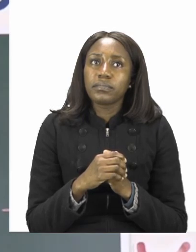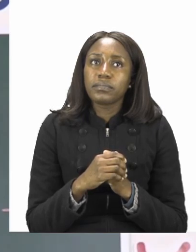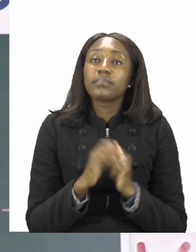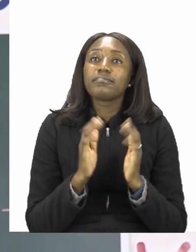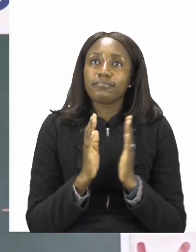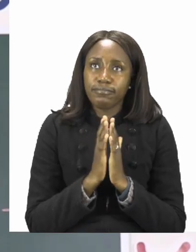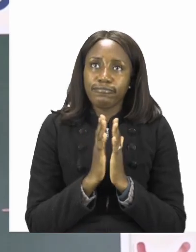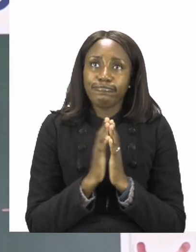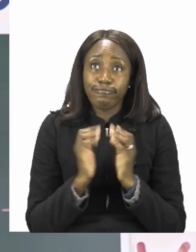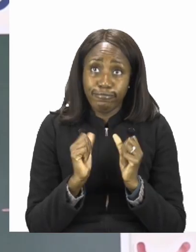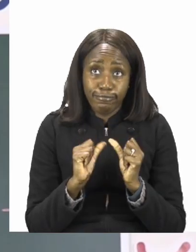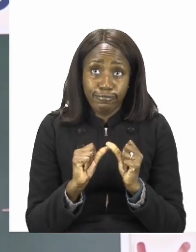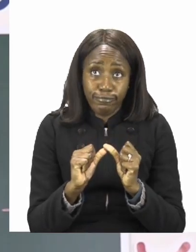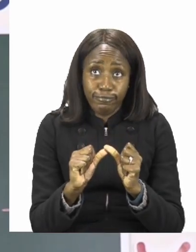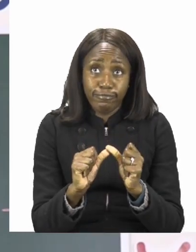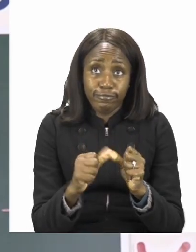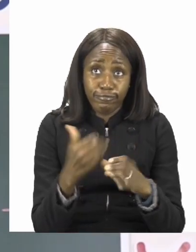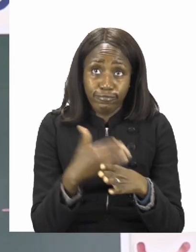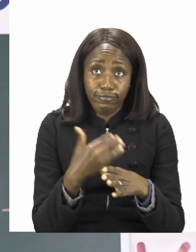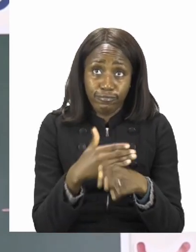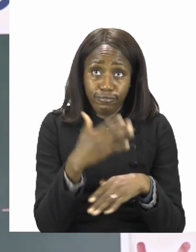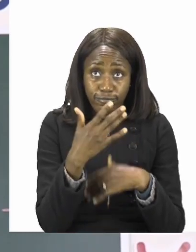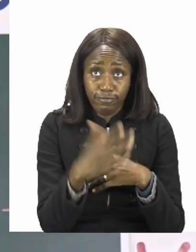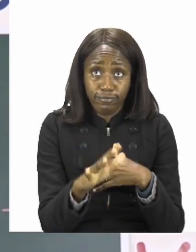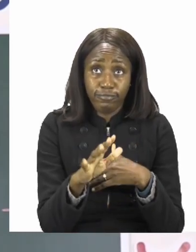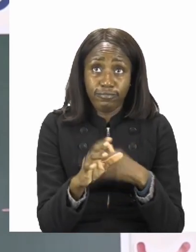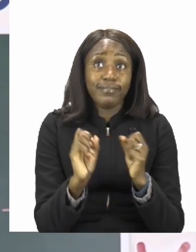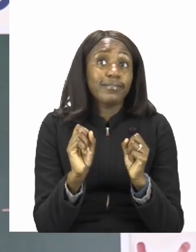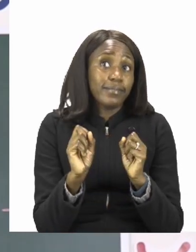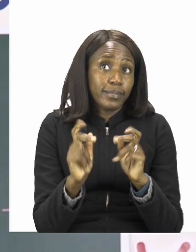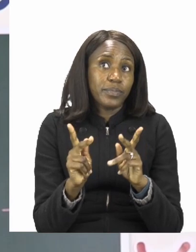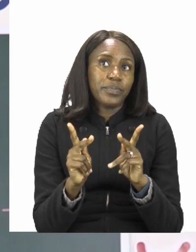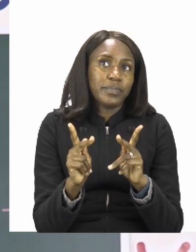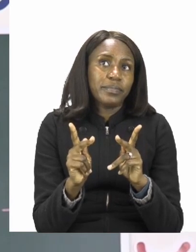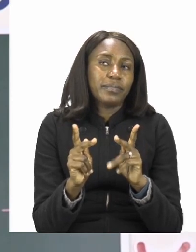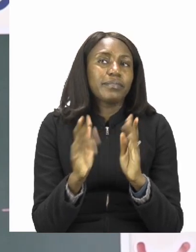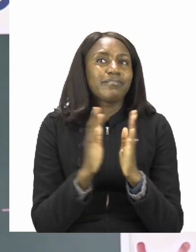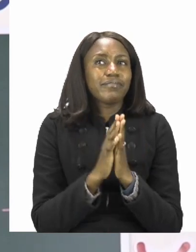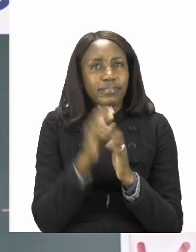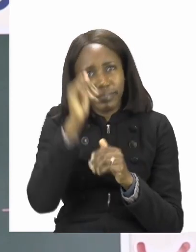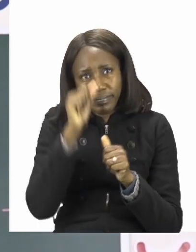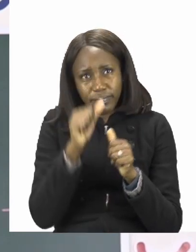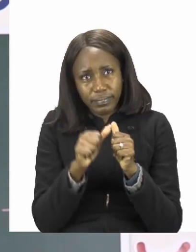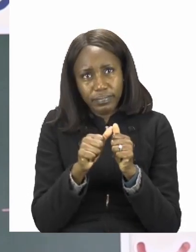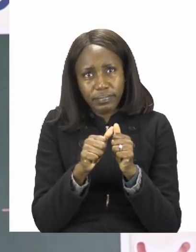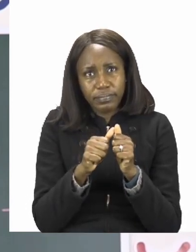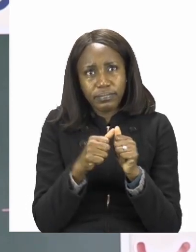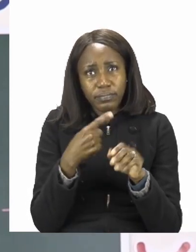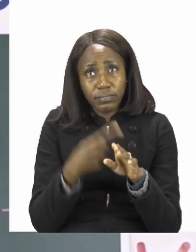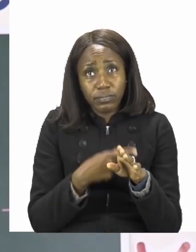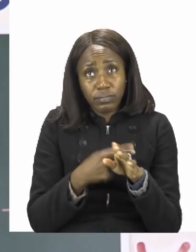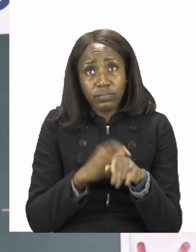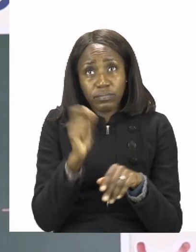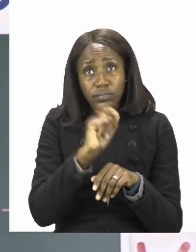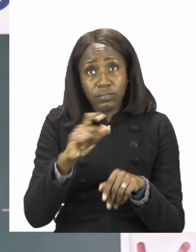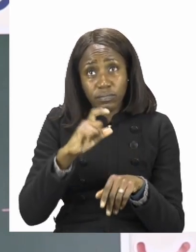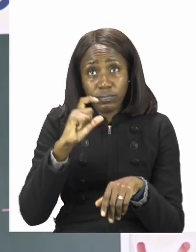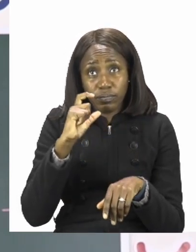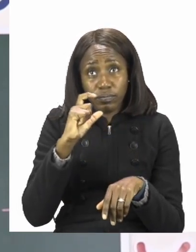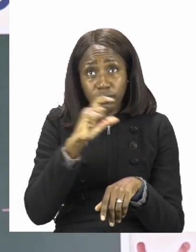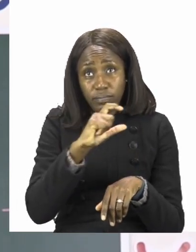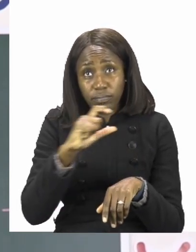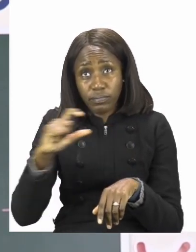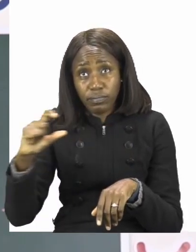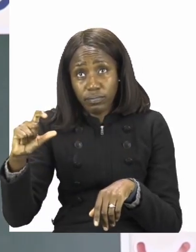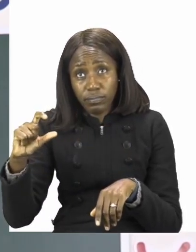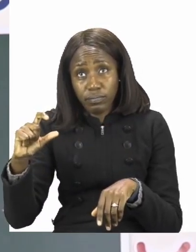ahead, boys and girls, and complete the exercises by yourself. Remember to make your sentence to explain what you were